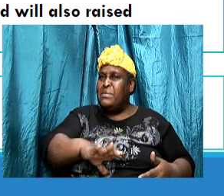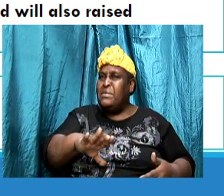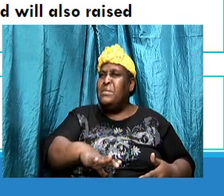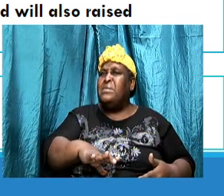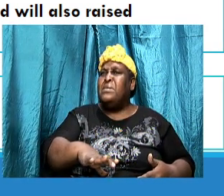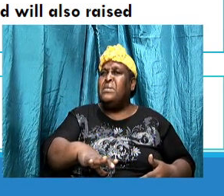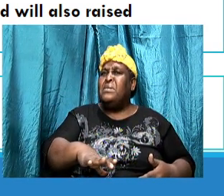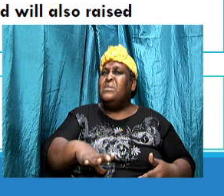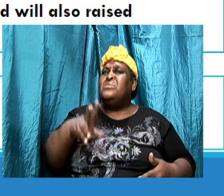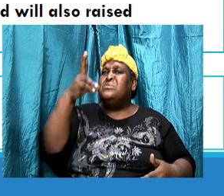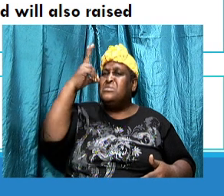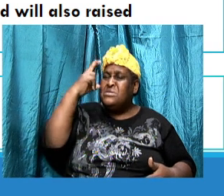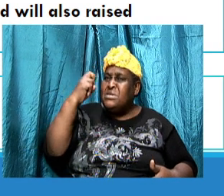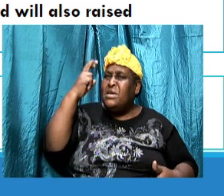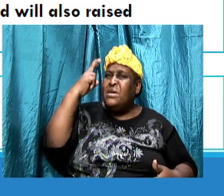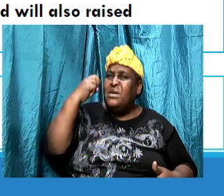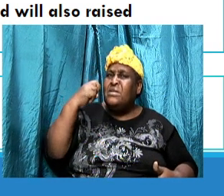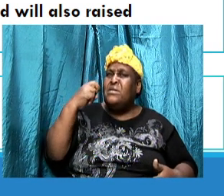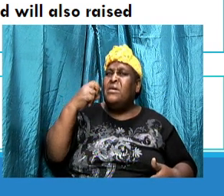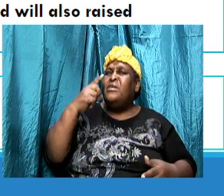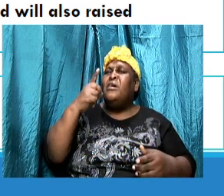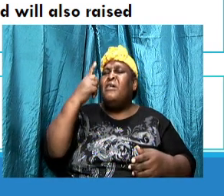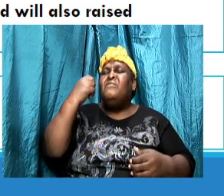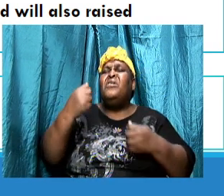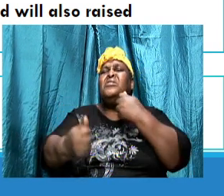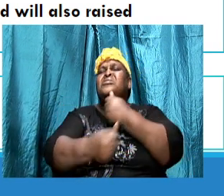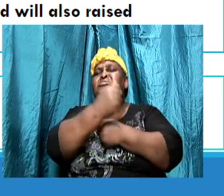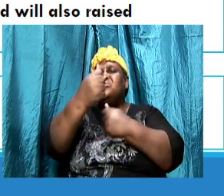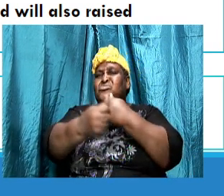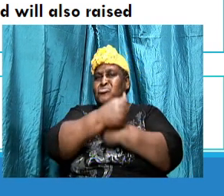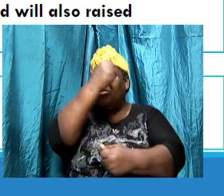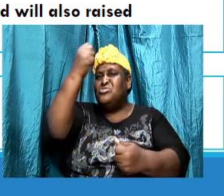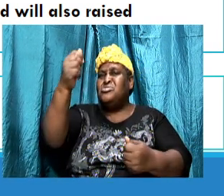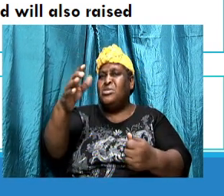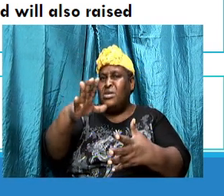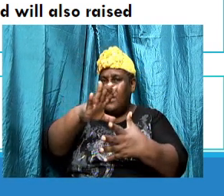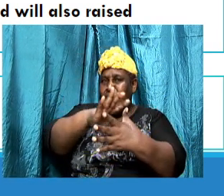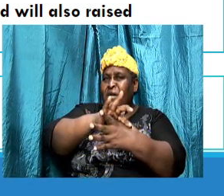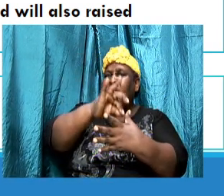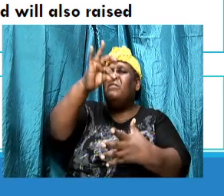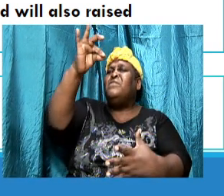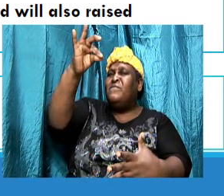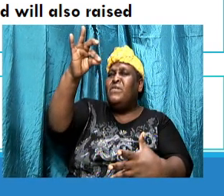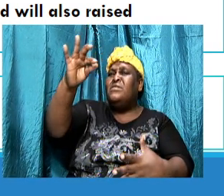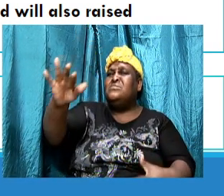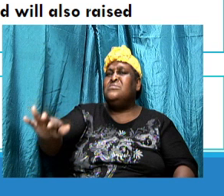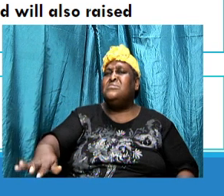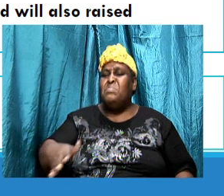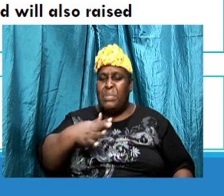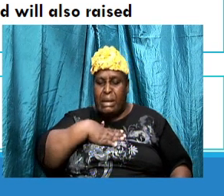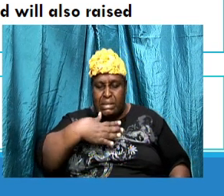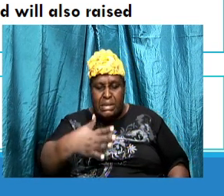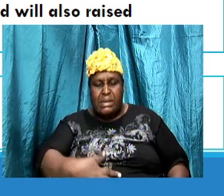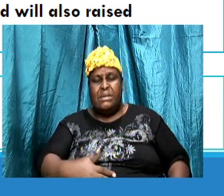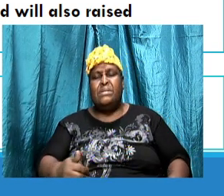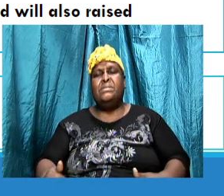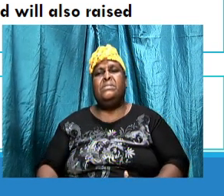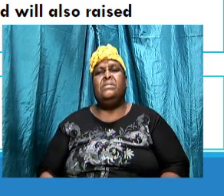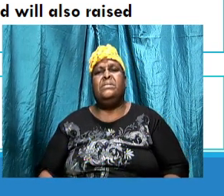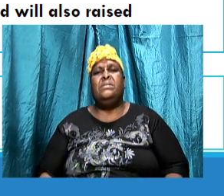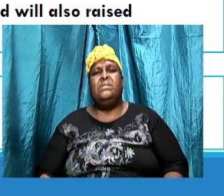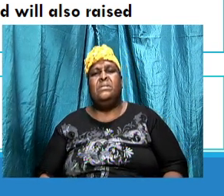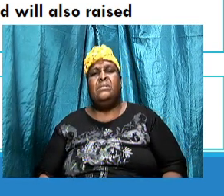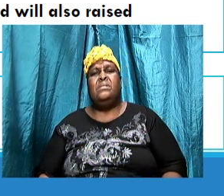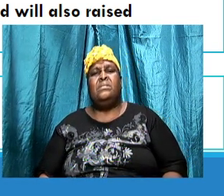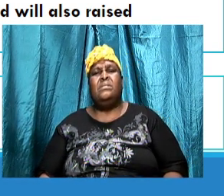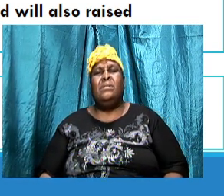to Satan for the destruction of the flesh. And I wonder, and I look and I'm saying,